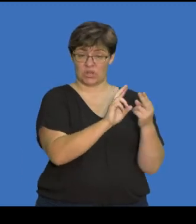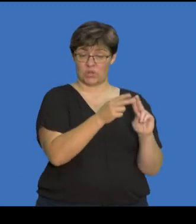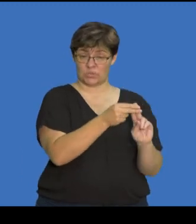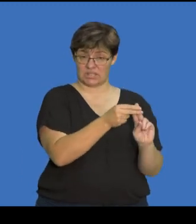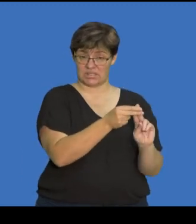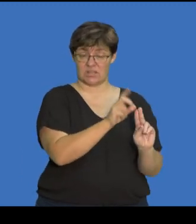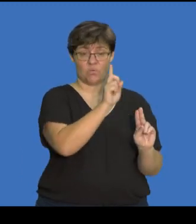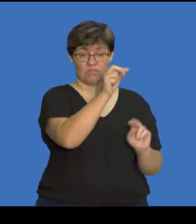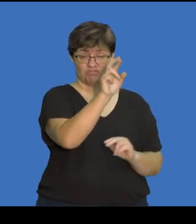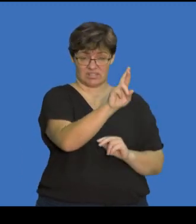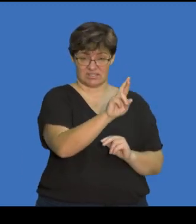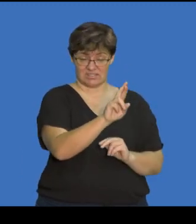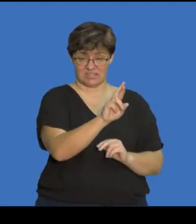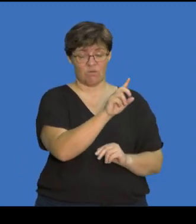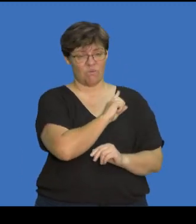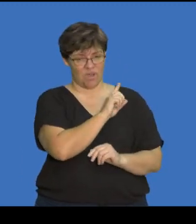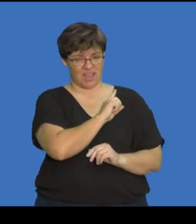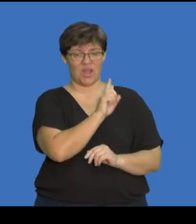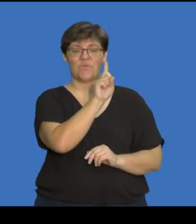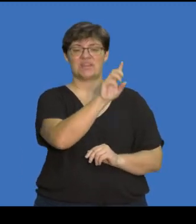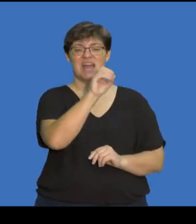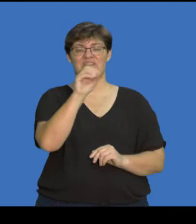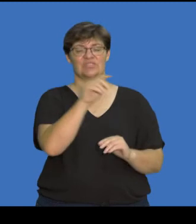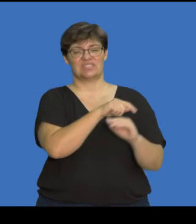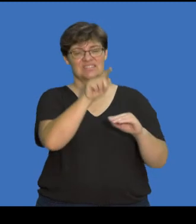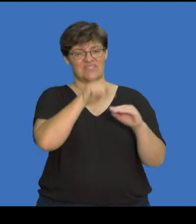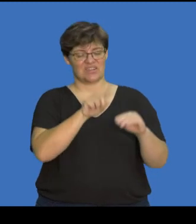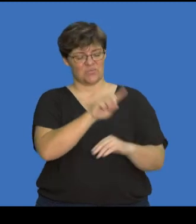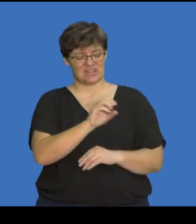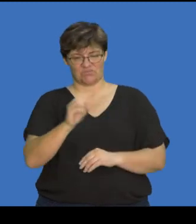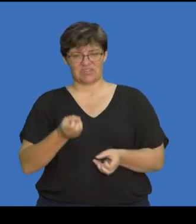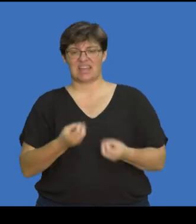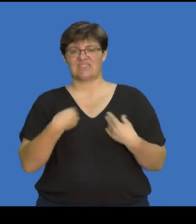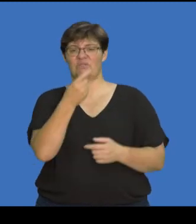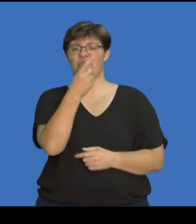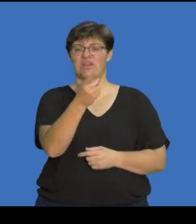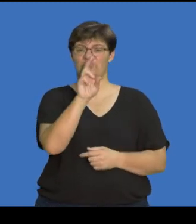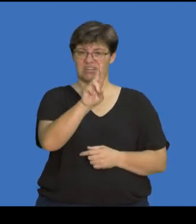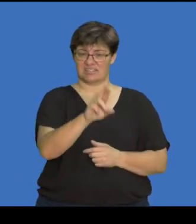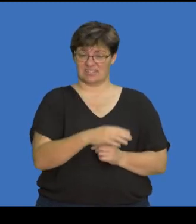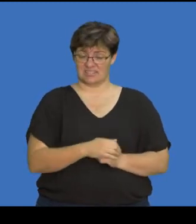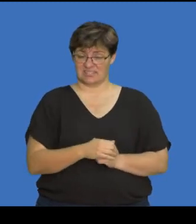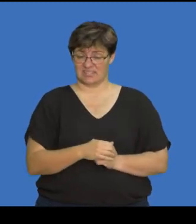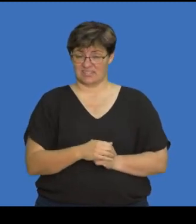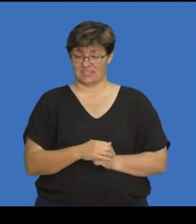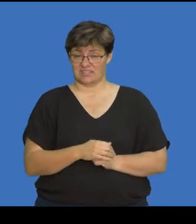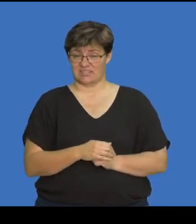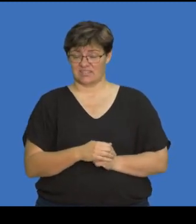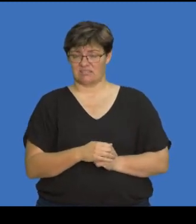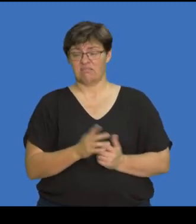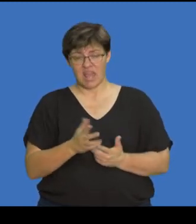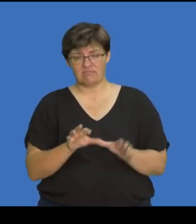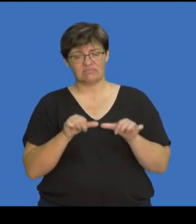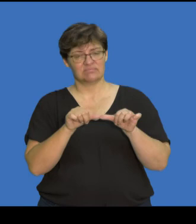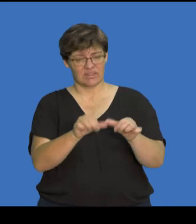Rand. Why? 100 divided by 100 will give you 1 Rand. But if you keep your fixed